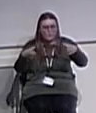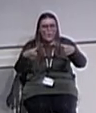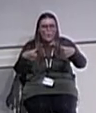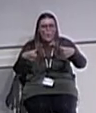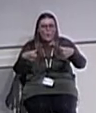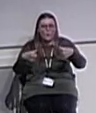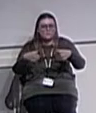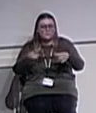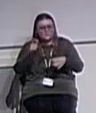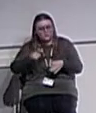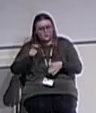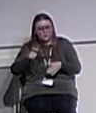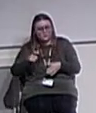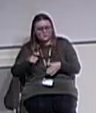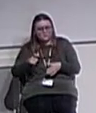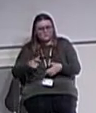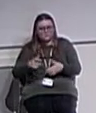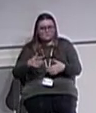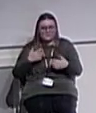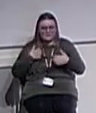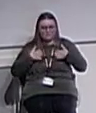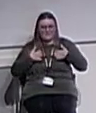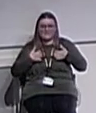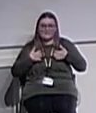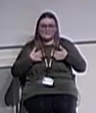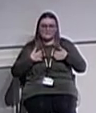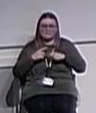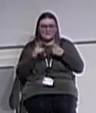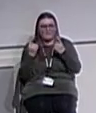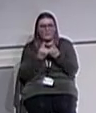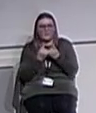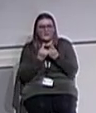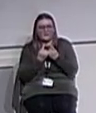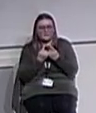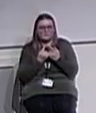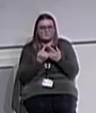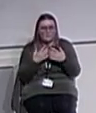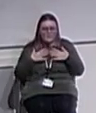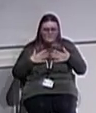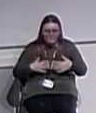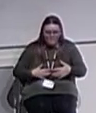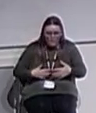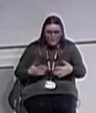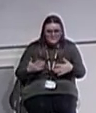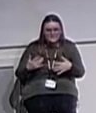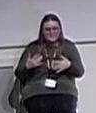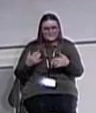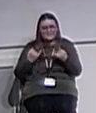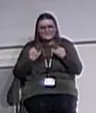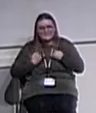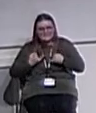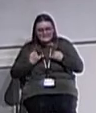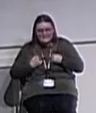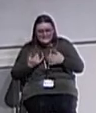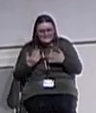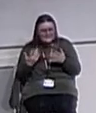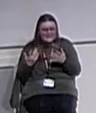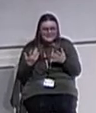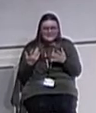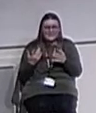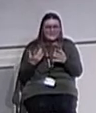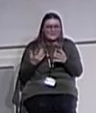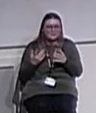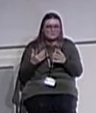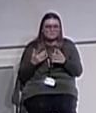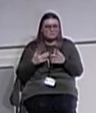very interested in, you know, the human body and disease and, you know, cardiovascular stuff. Some people may be very interested in molecular biology.